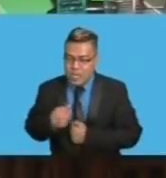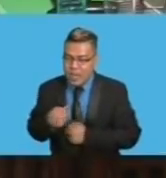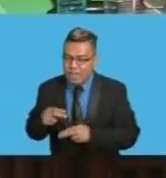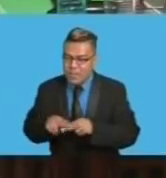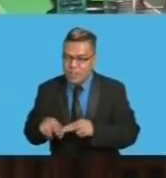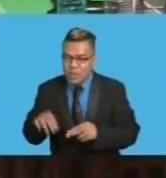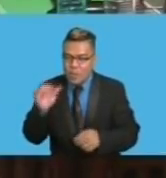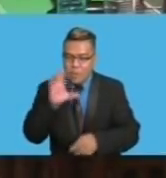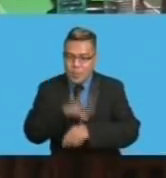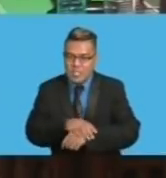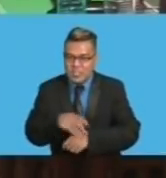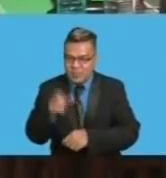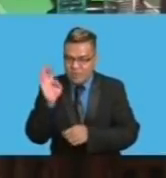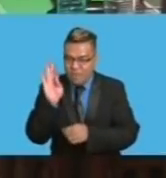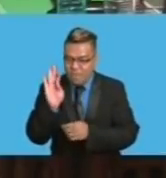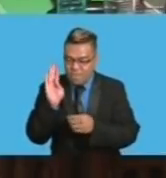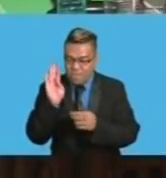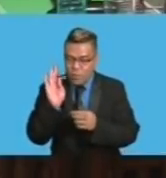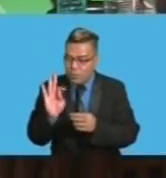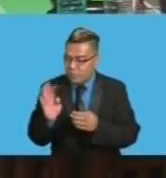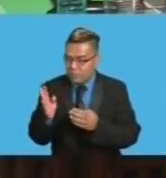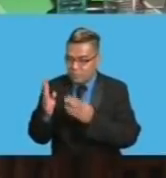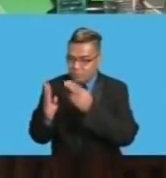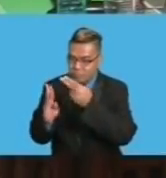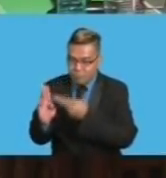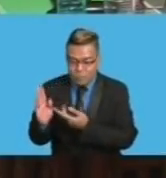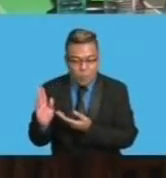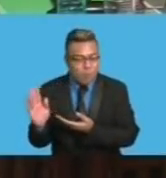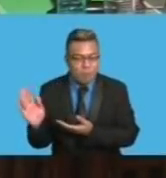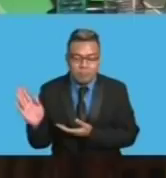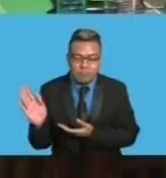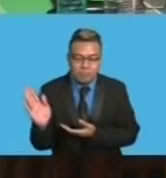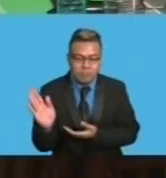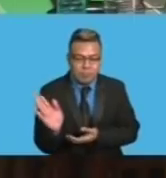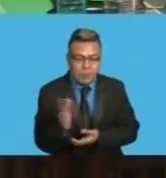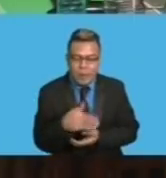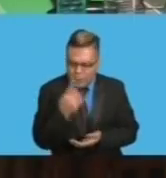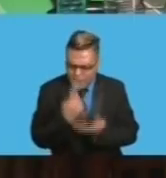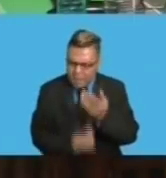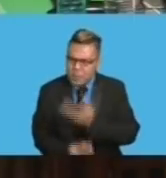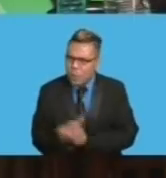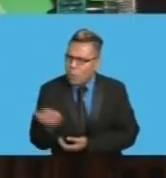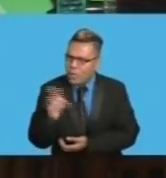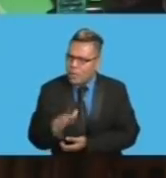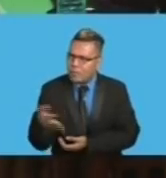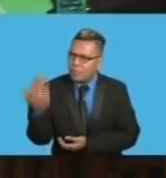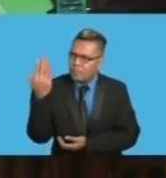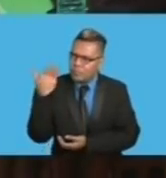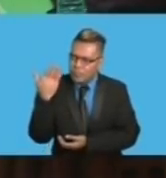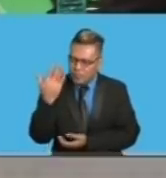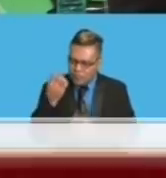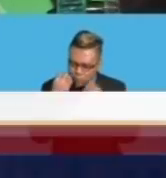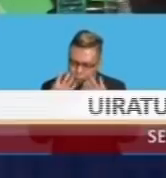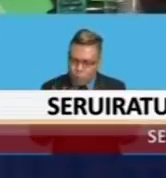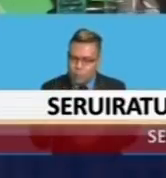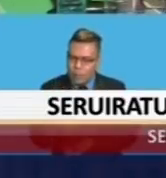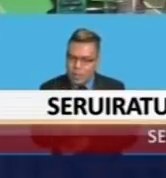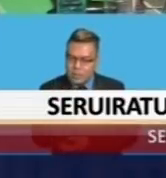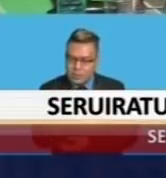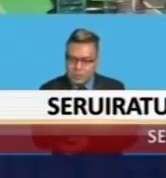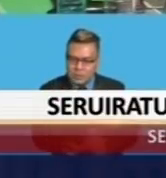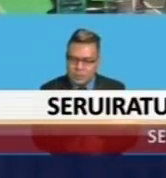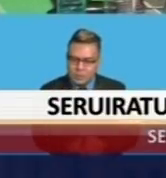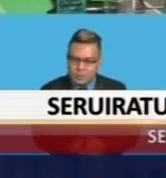address this. As I've stated, unfortunate that it has happened in the past, and it reveals to us